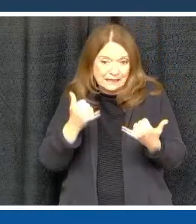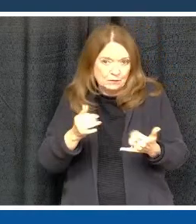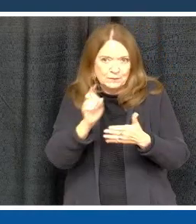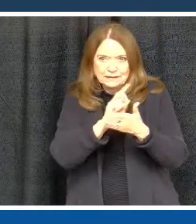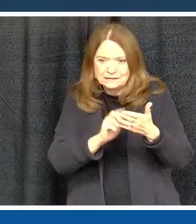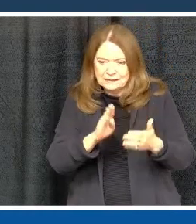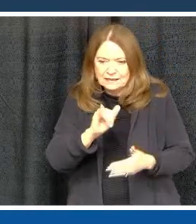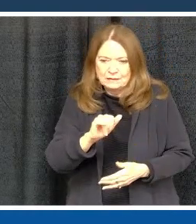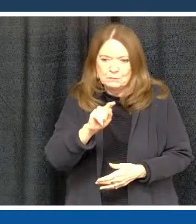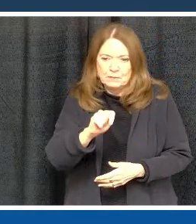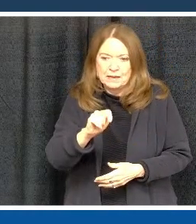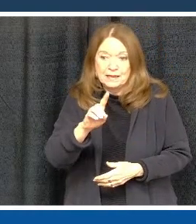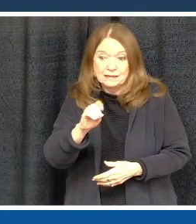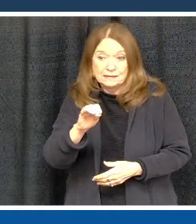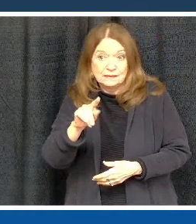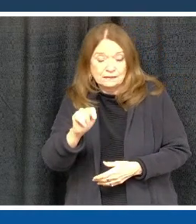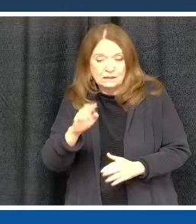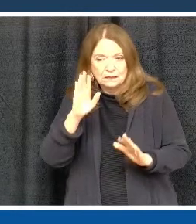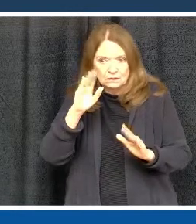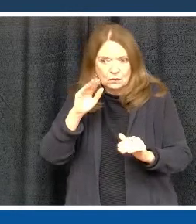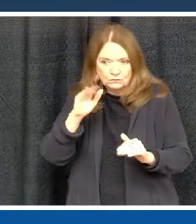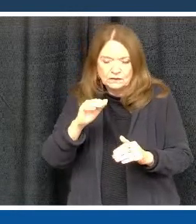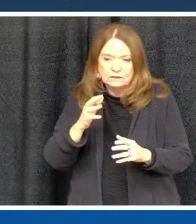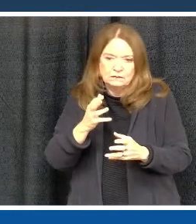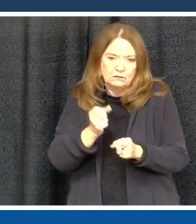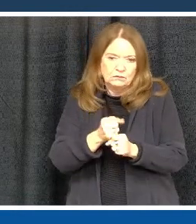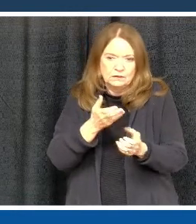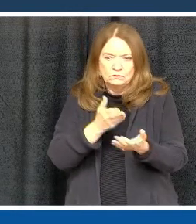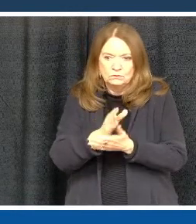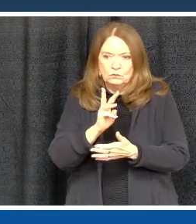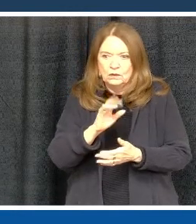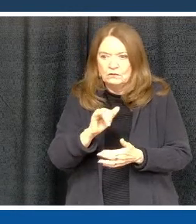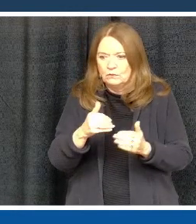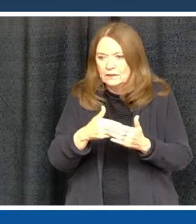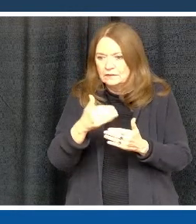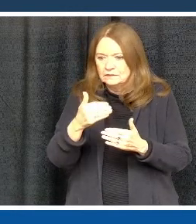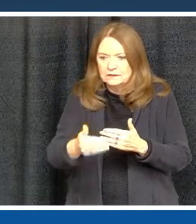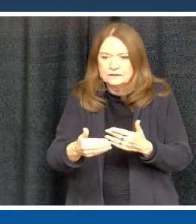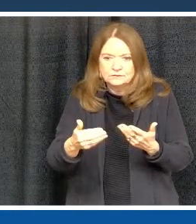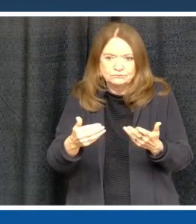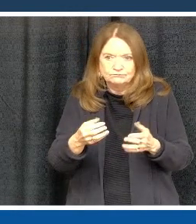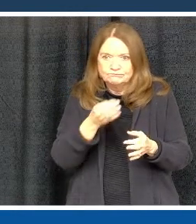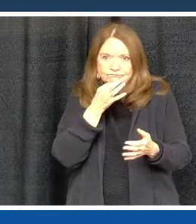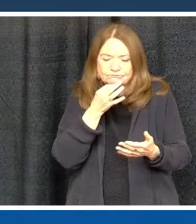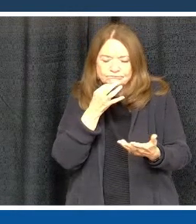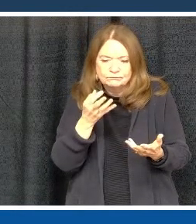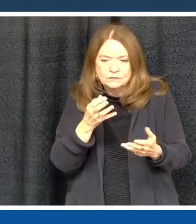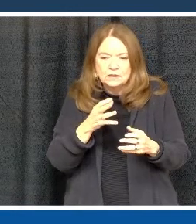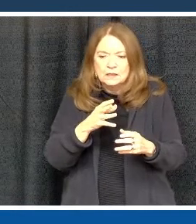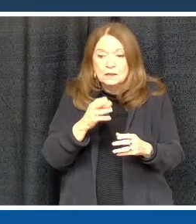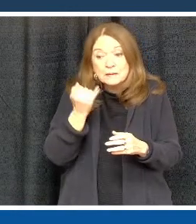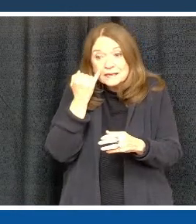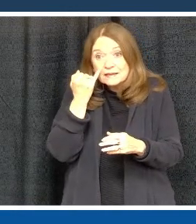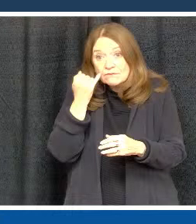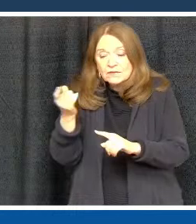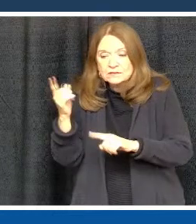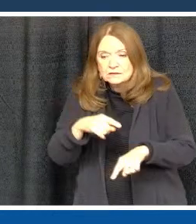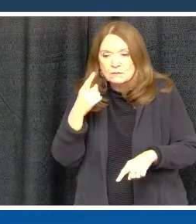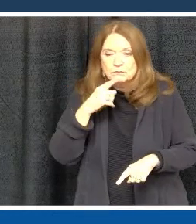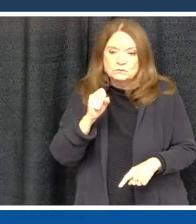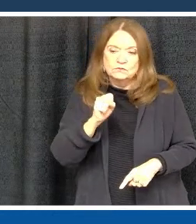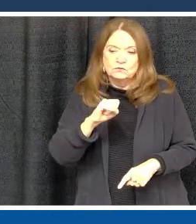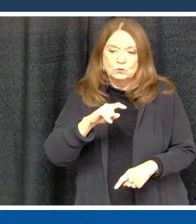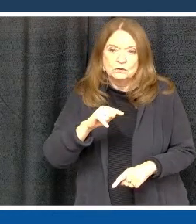TDOT right now, and they'll hopefully enter right-of-way in the next, I guess, 18 months. If this comes in for a site plan, that's where